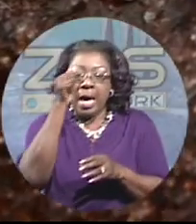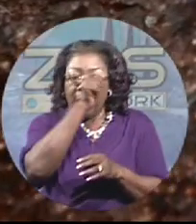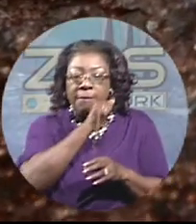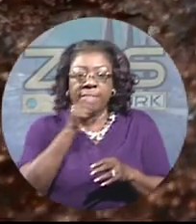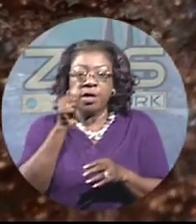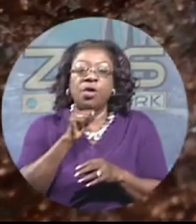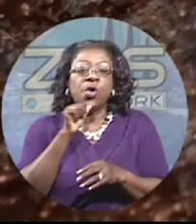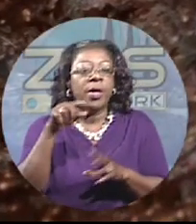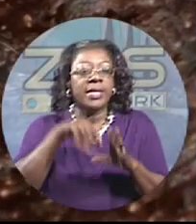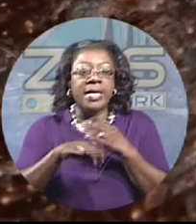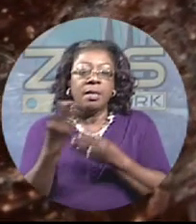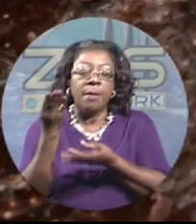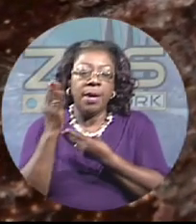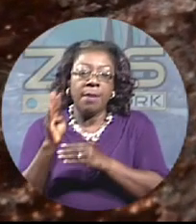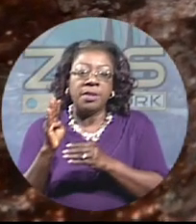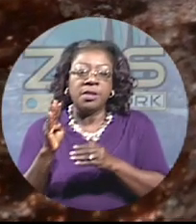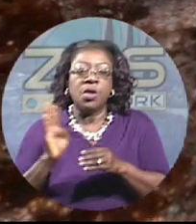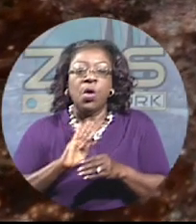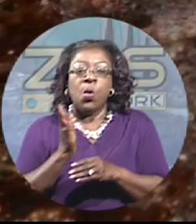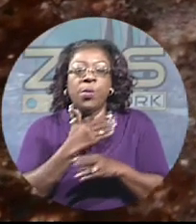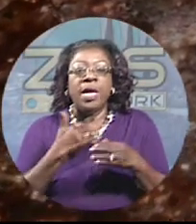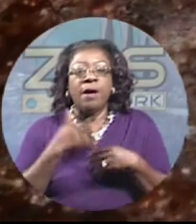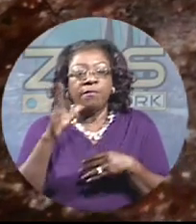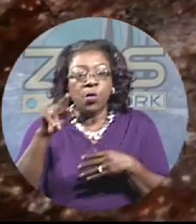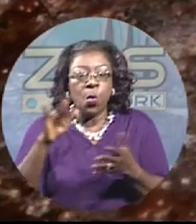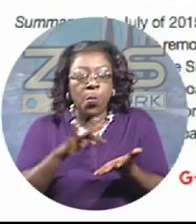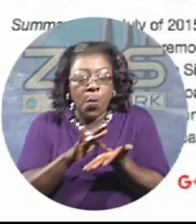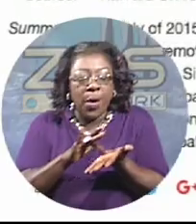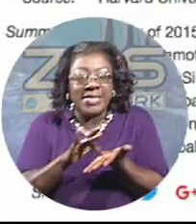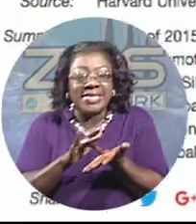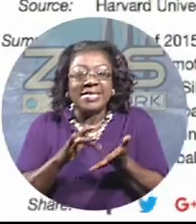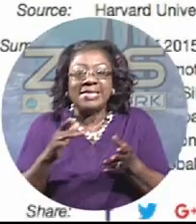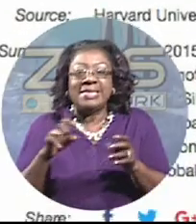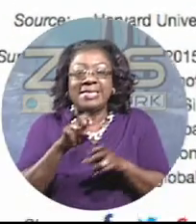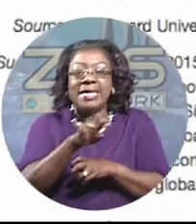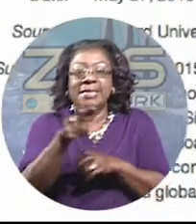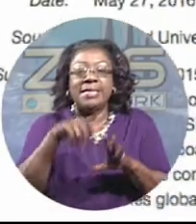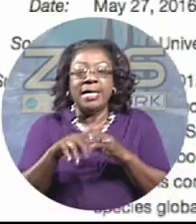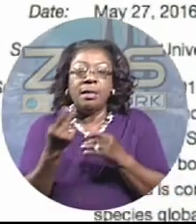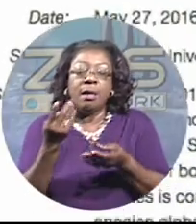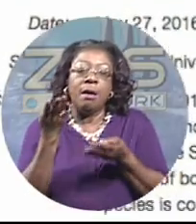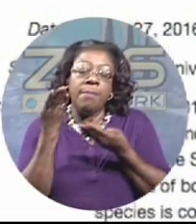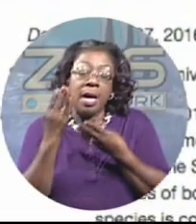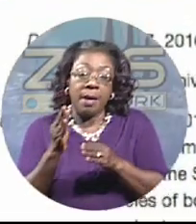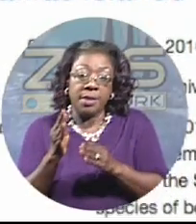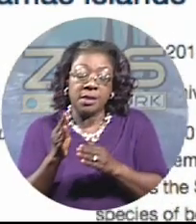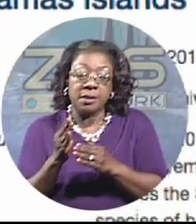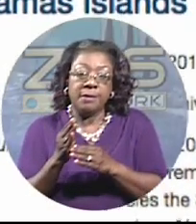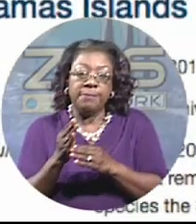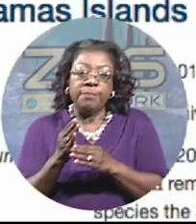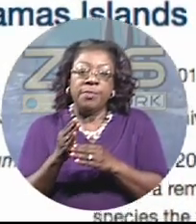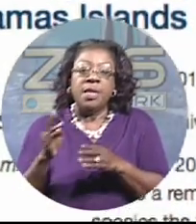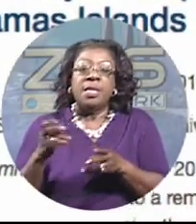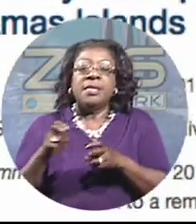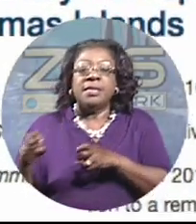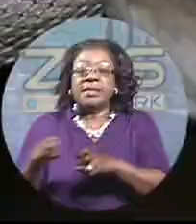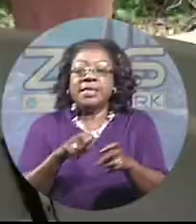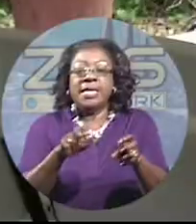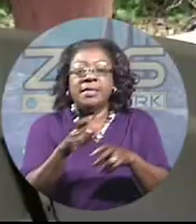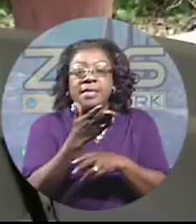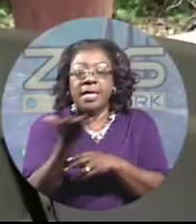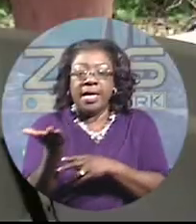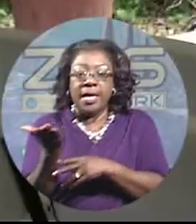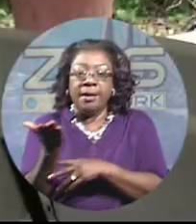the Bahamas. We have no venomous snakes in the Bahamas that are dangerous to humans. And our boas, there's no species